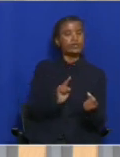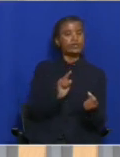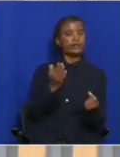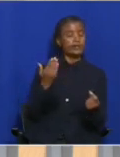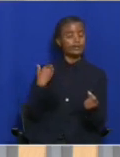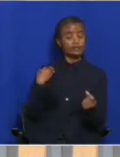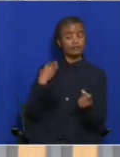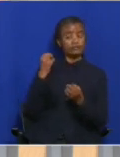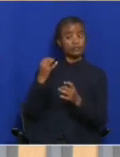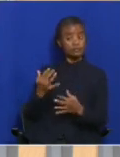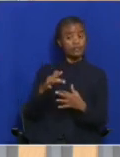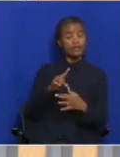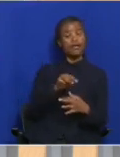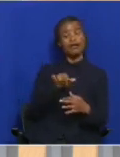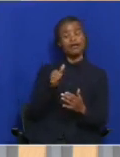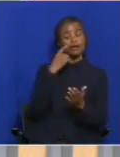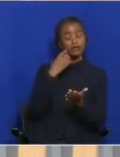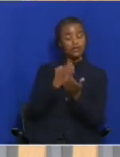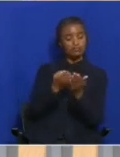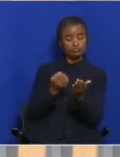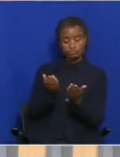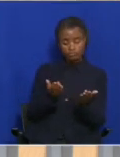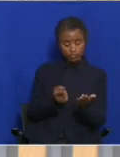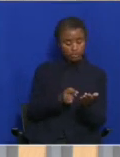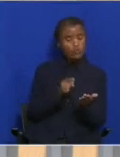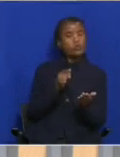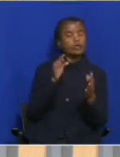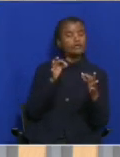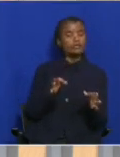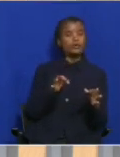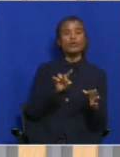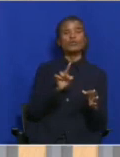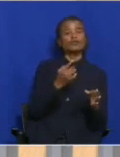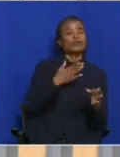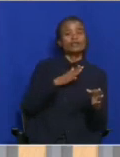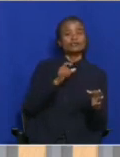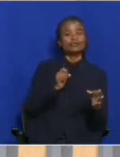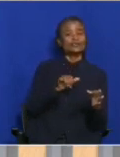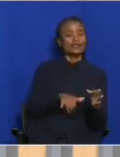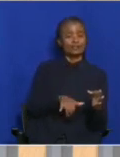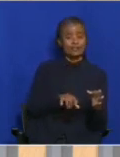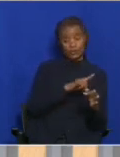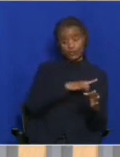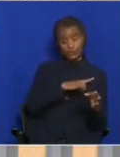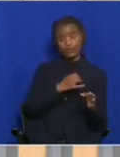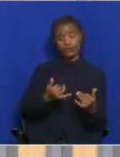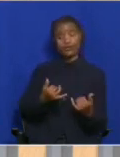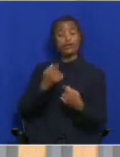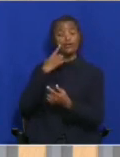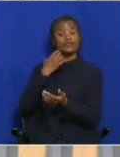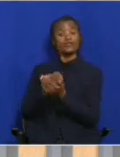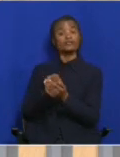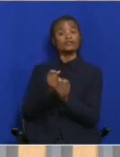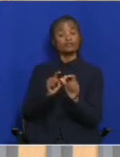that out of the equation and just look at the evidence that's before the commission. Yes. And then decide what